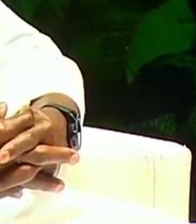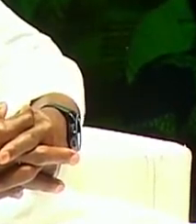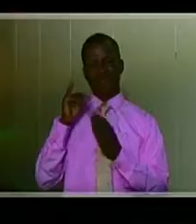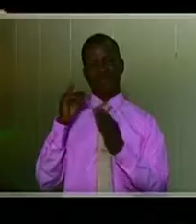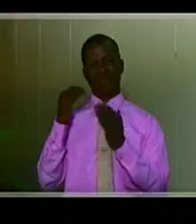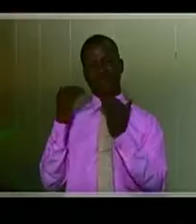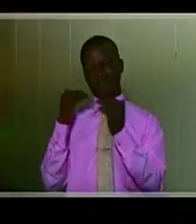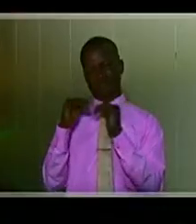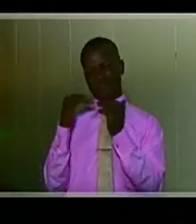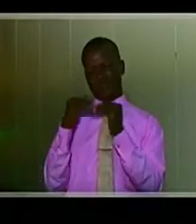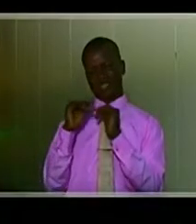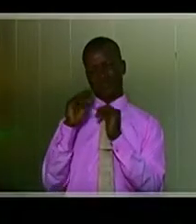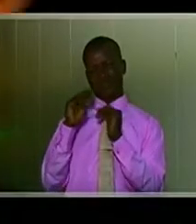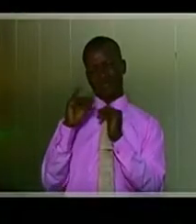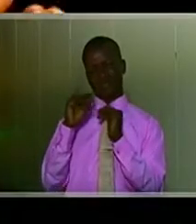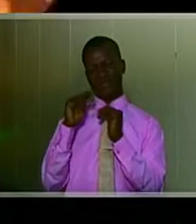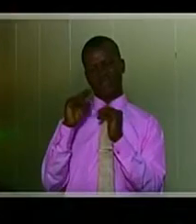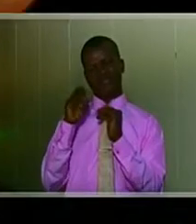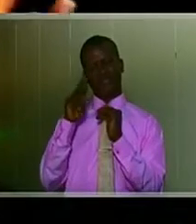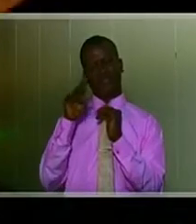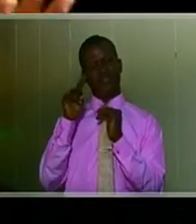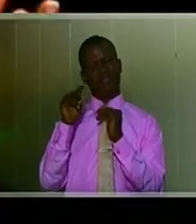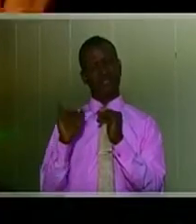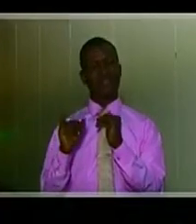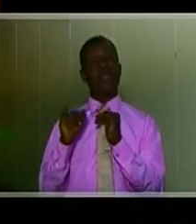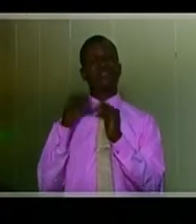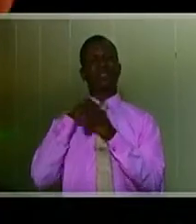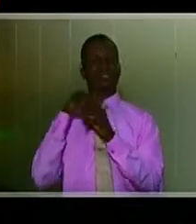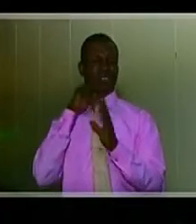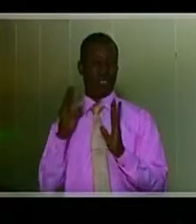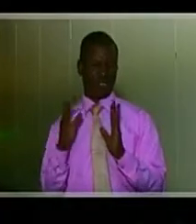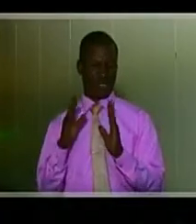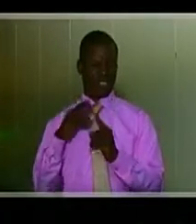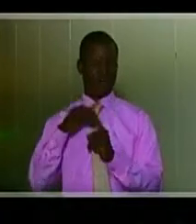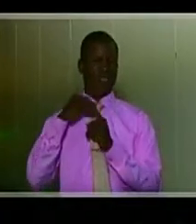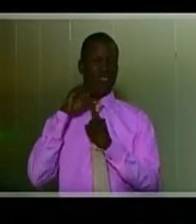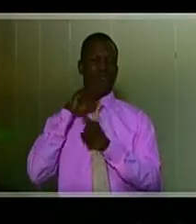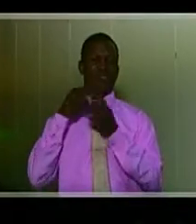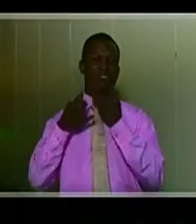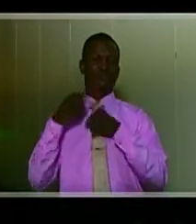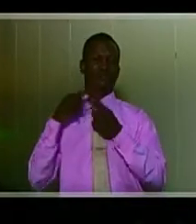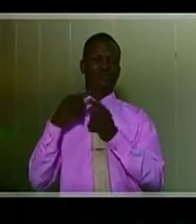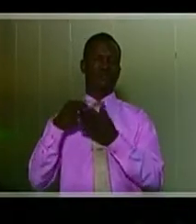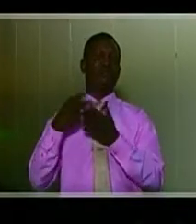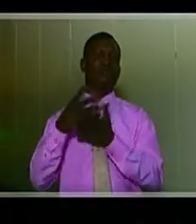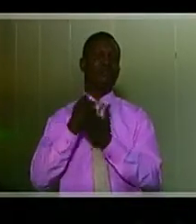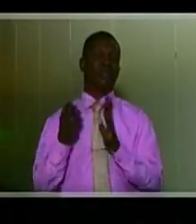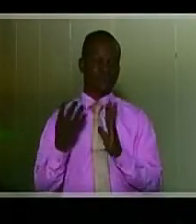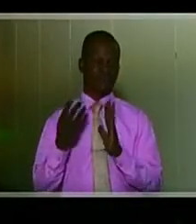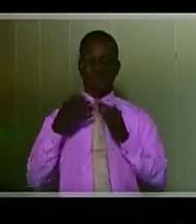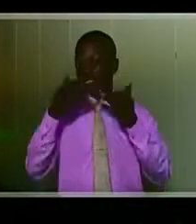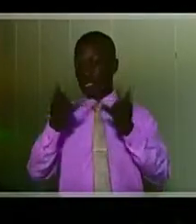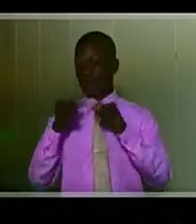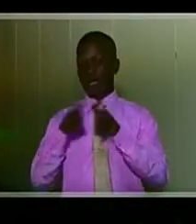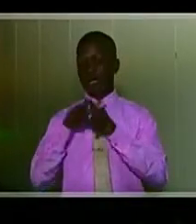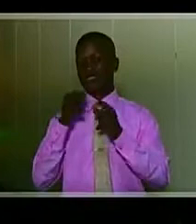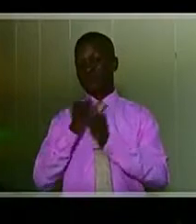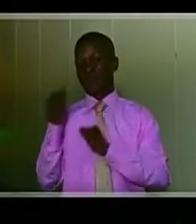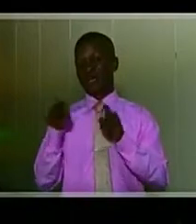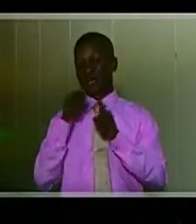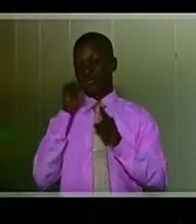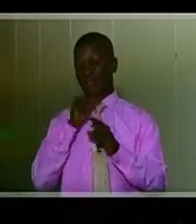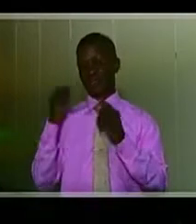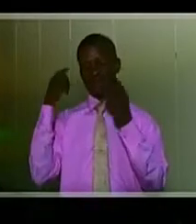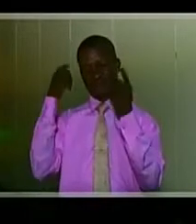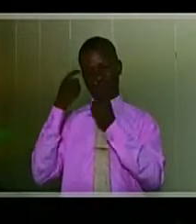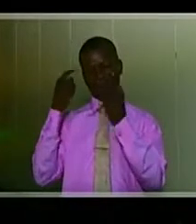Nigeria economically, and she's economically disempowered, especially in post-COVID. Now, as far as I'm concerned as